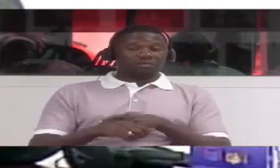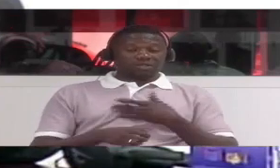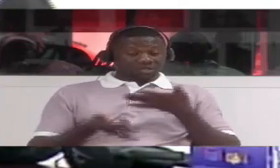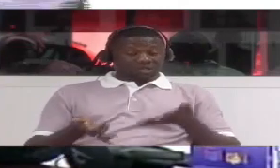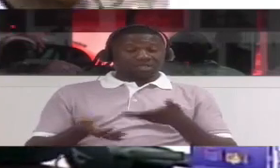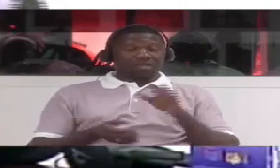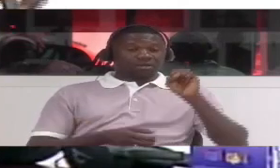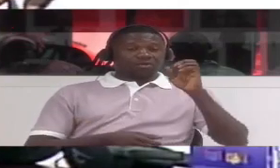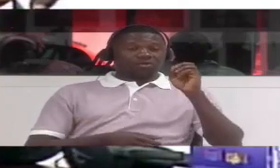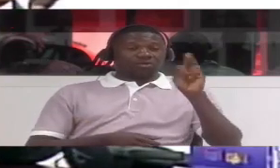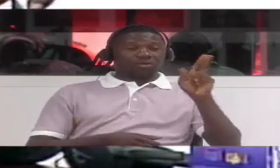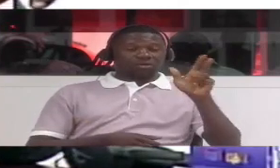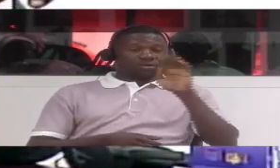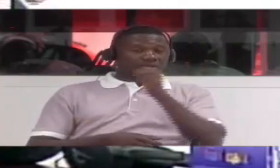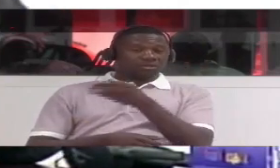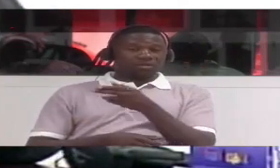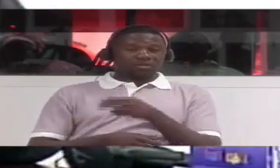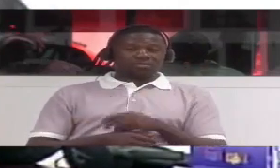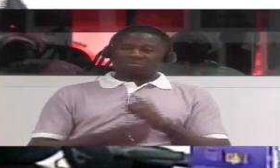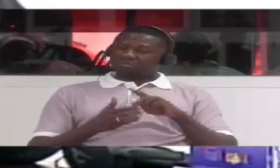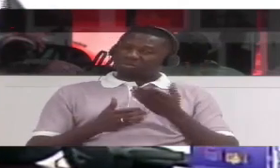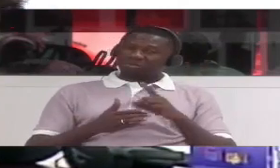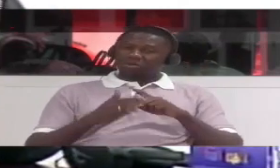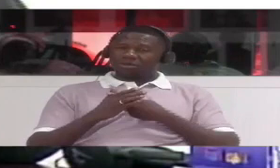Usman Osambe Shaw was, that person